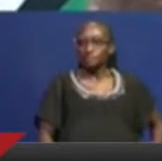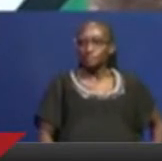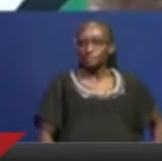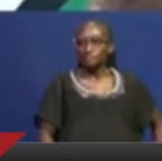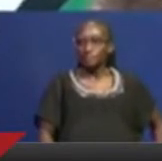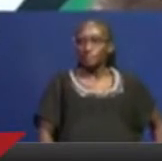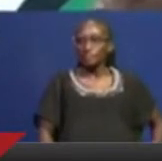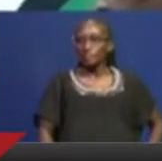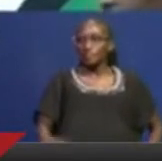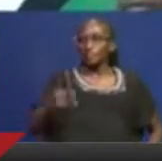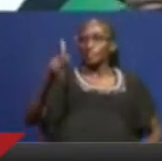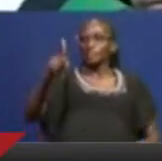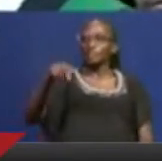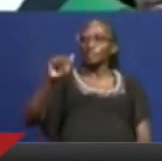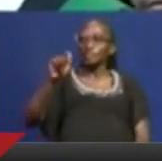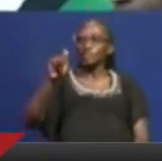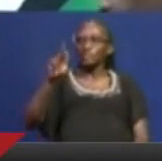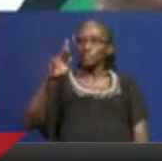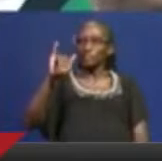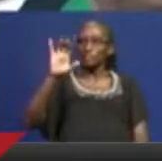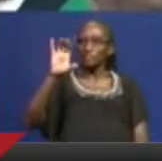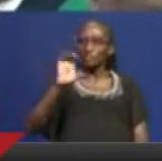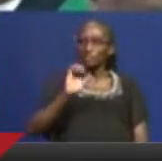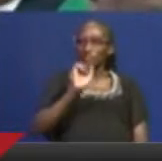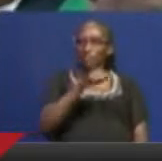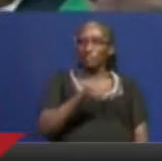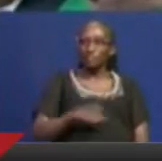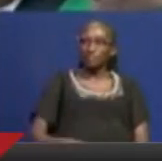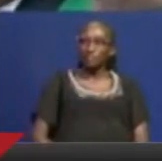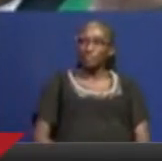Borabu, Patrick Osero.